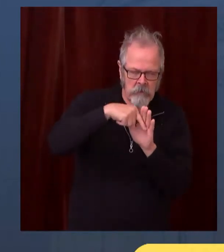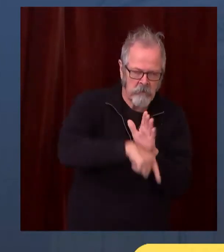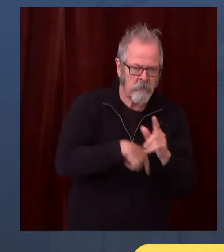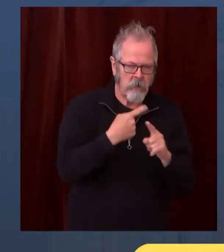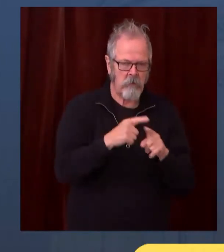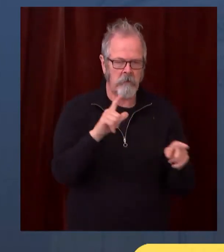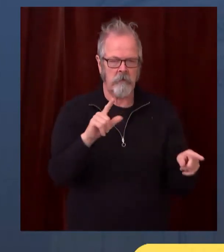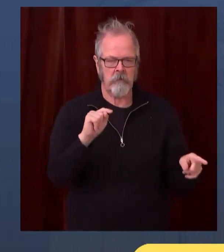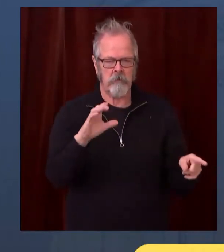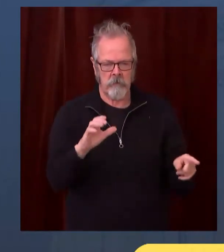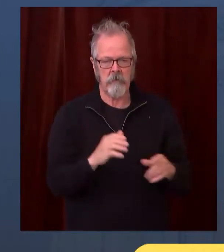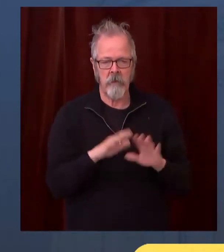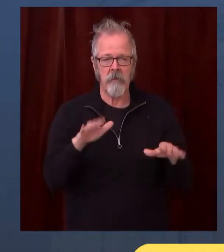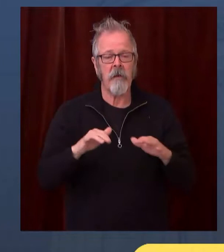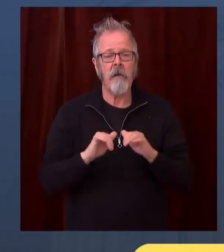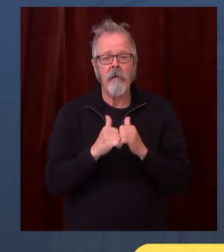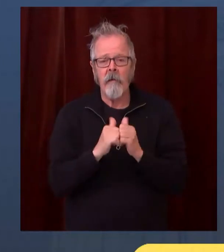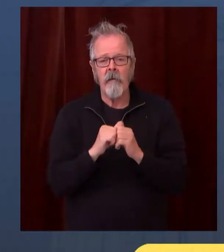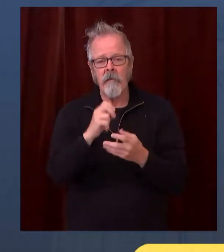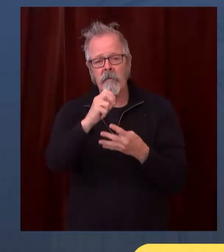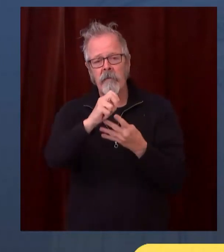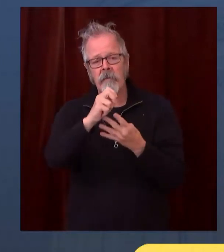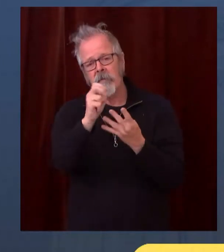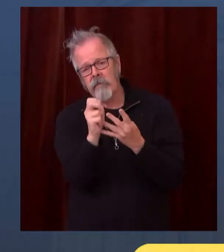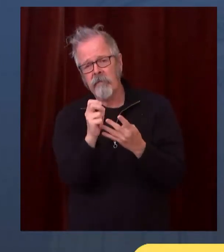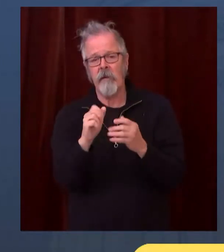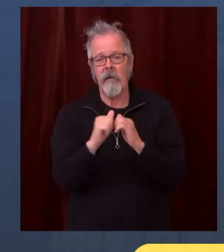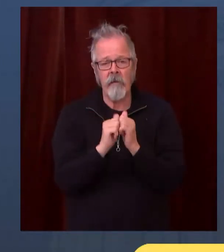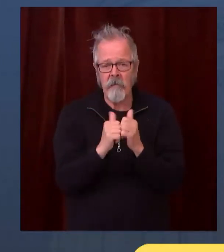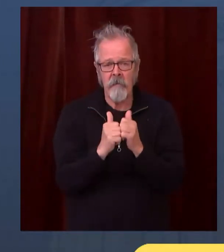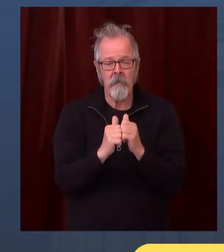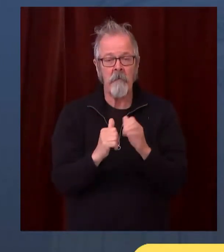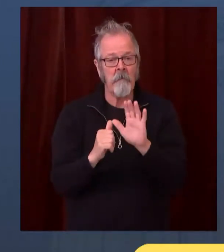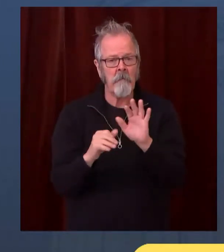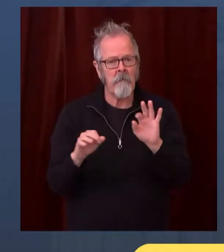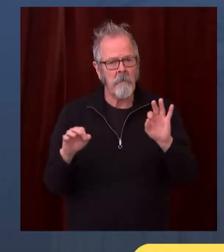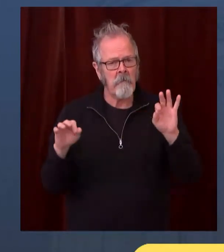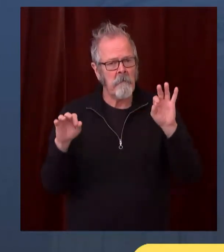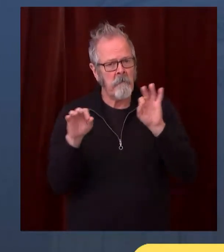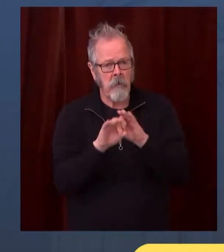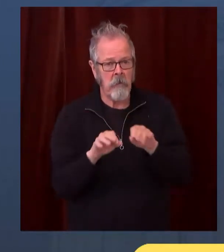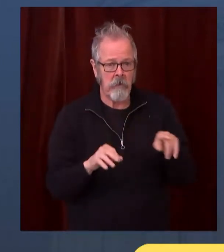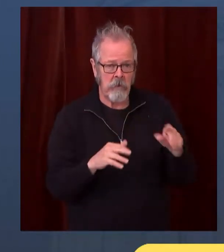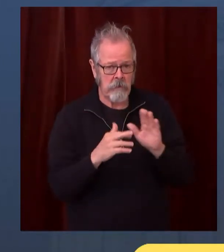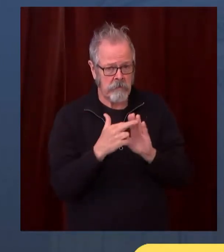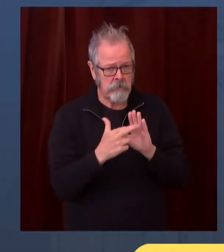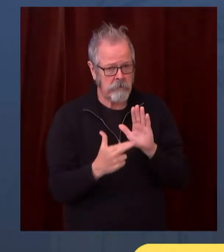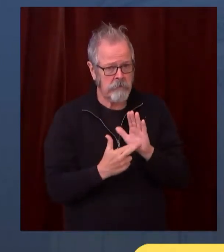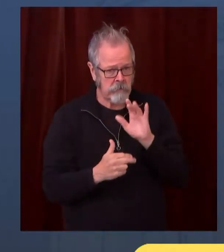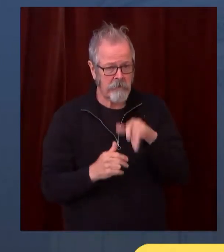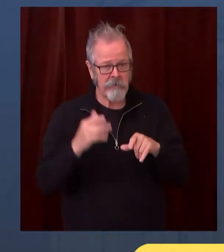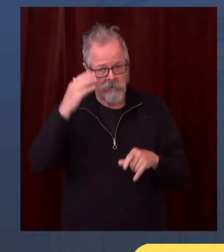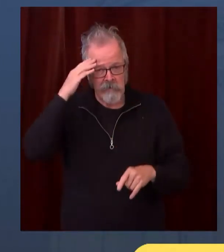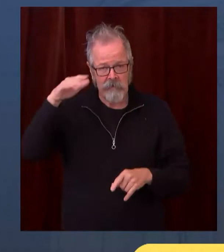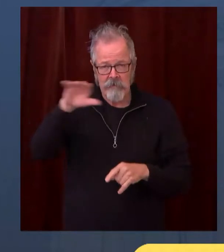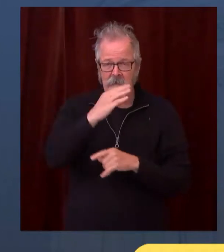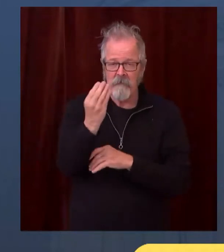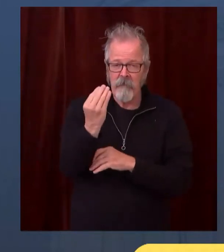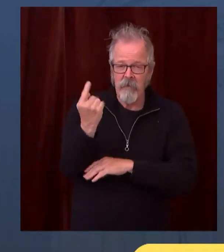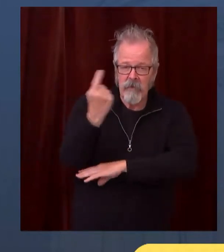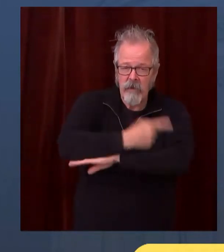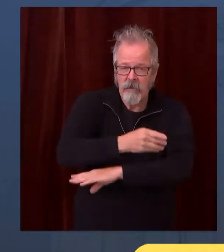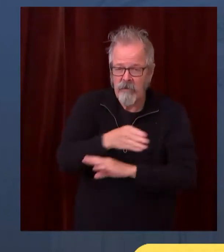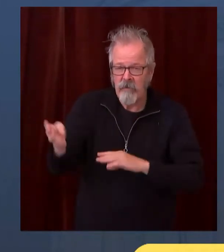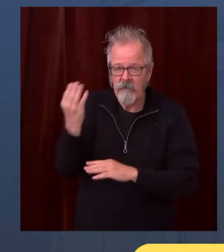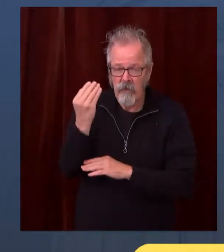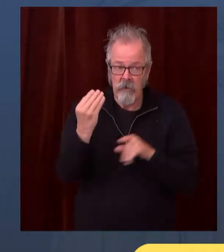member testing positive for COVID-19. These facilities must also have at least a 14-day supply